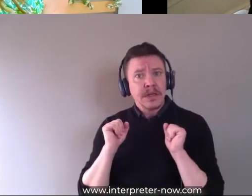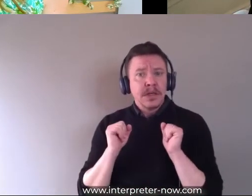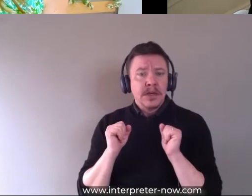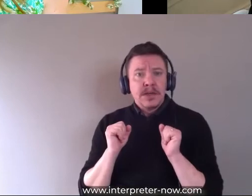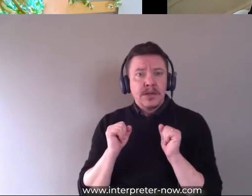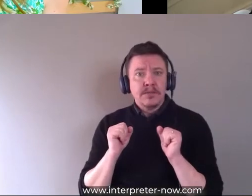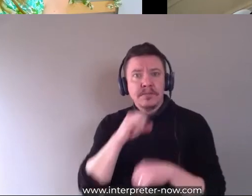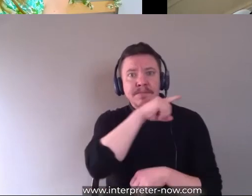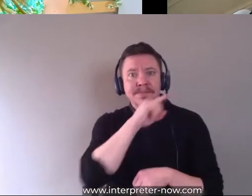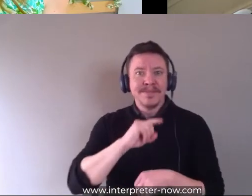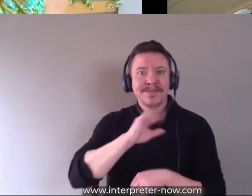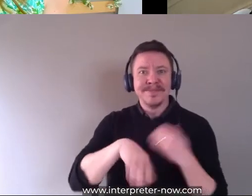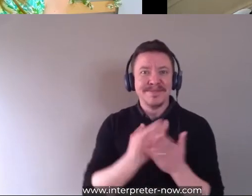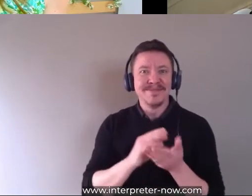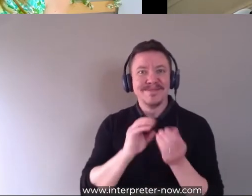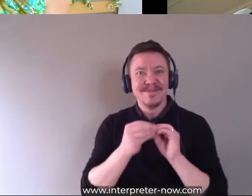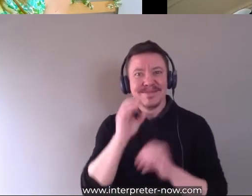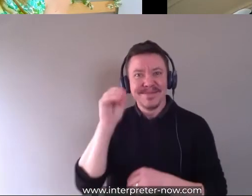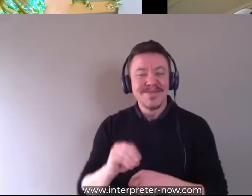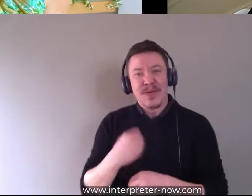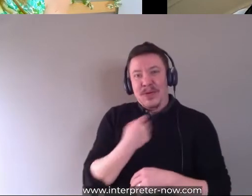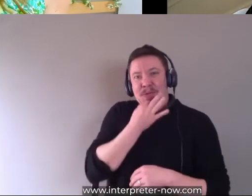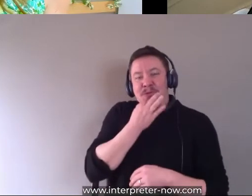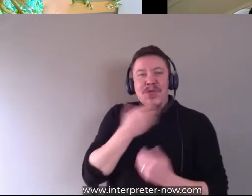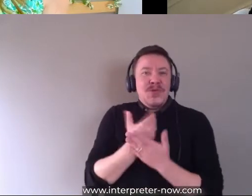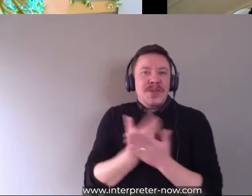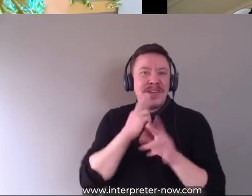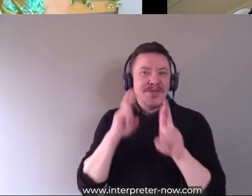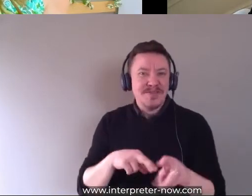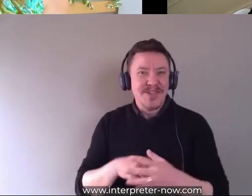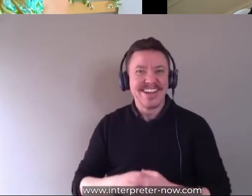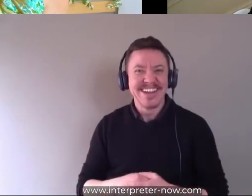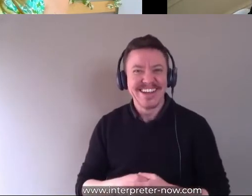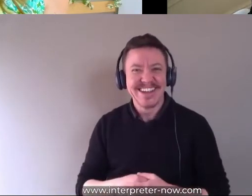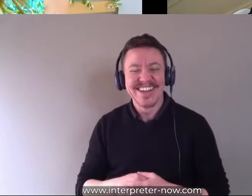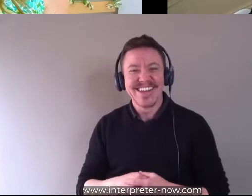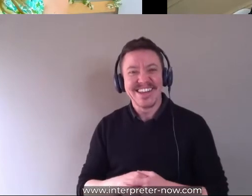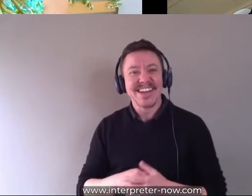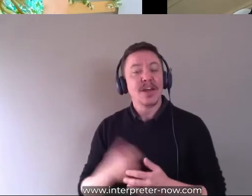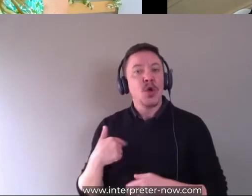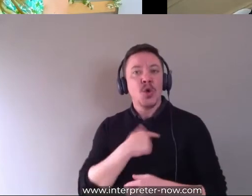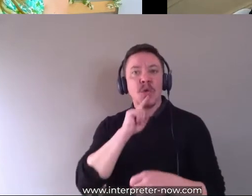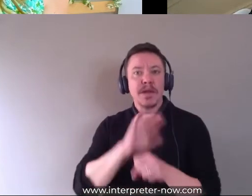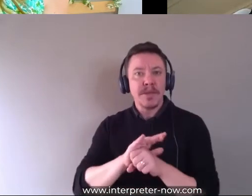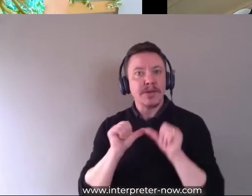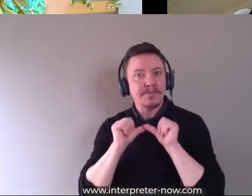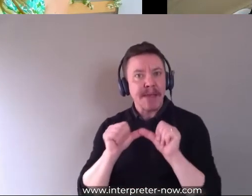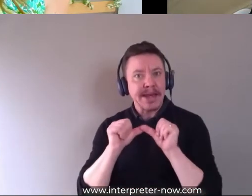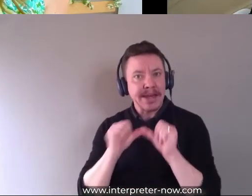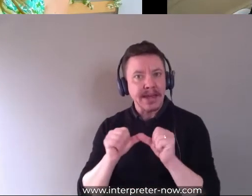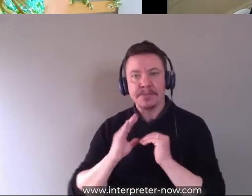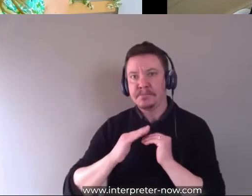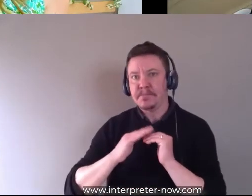won't give away all of our numbers exactly because we're about to publish a new bout. But we have committed to maintaining at